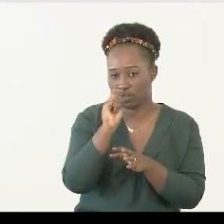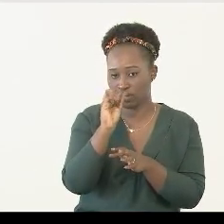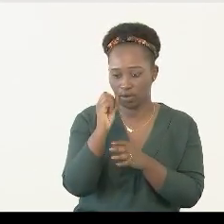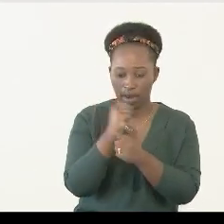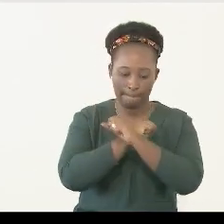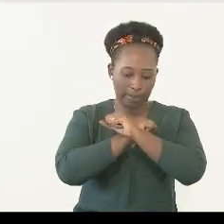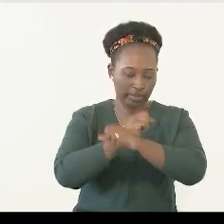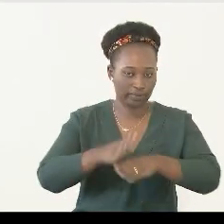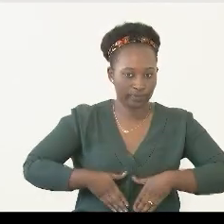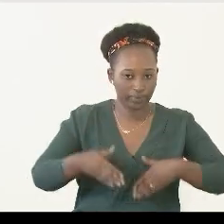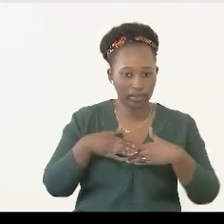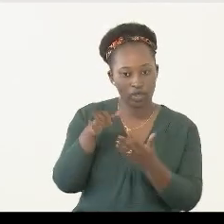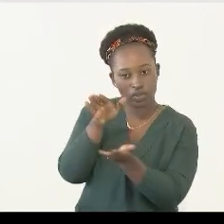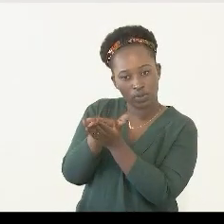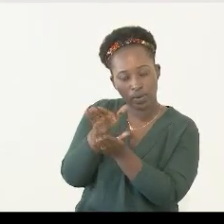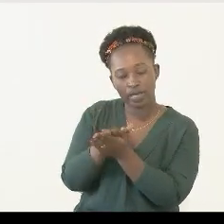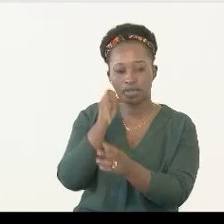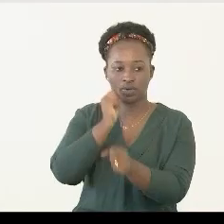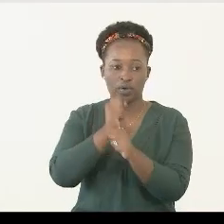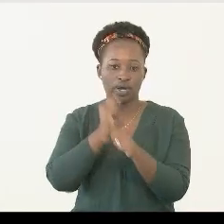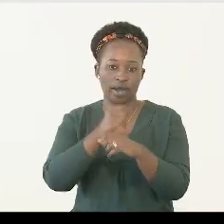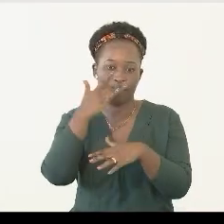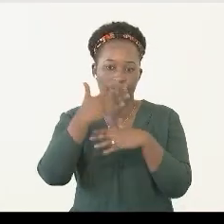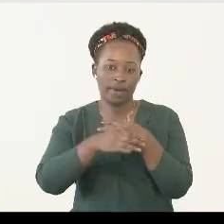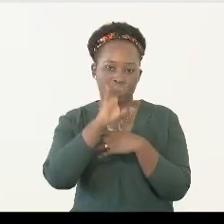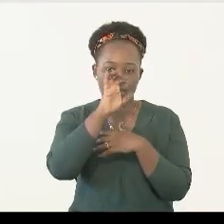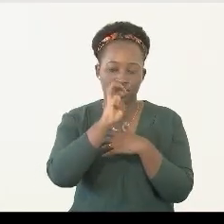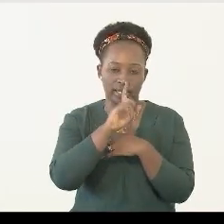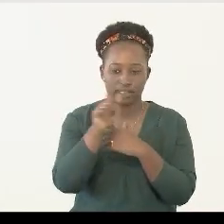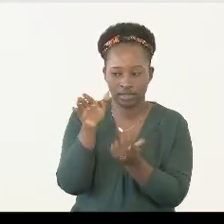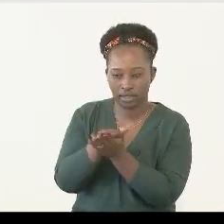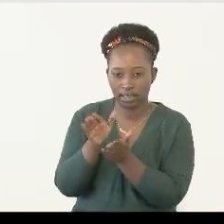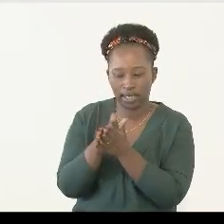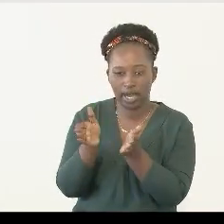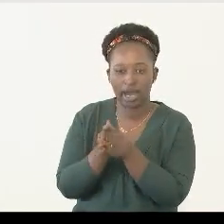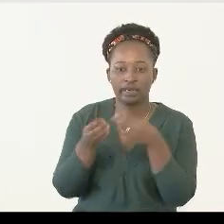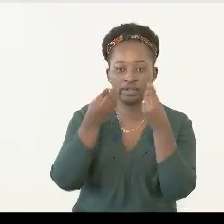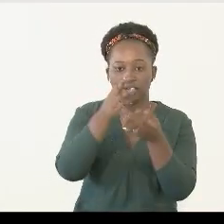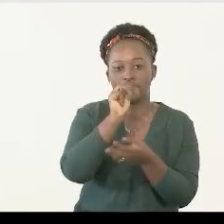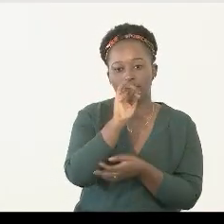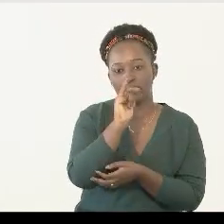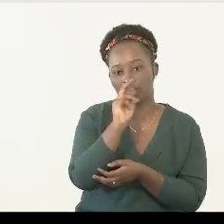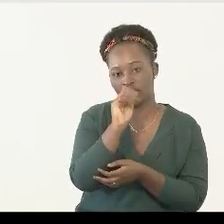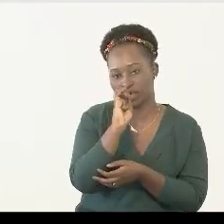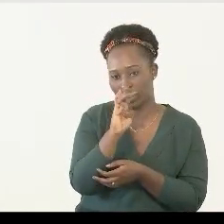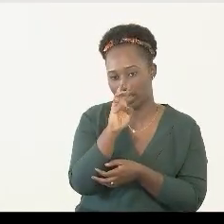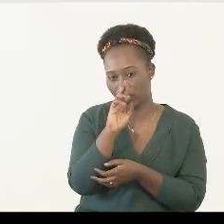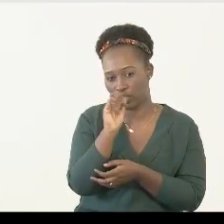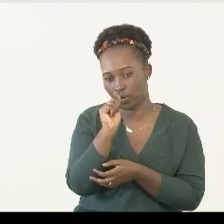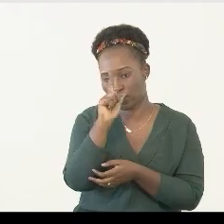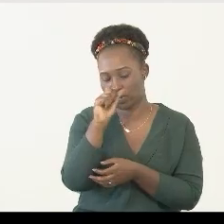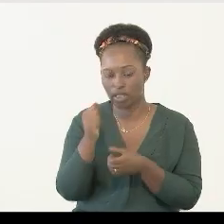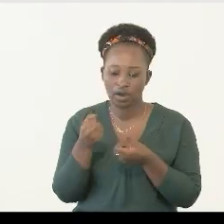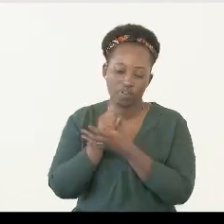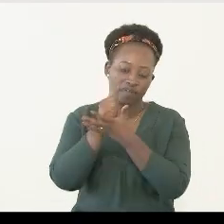fat, production of blood cells, store and releasing minerals like calcium and phosphorus, facilitating